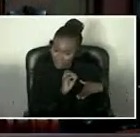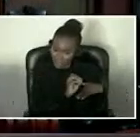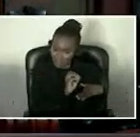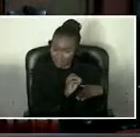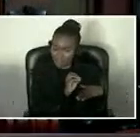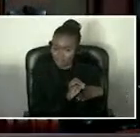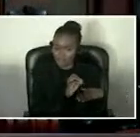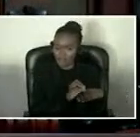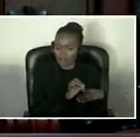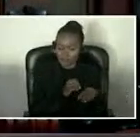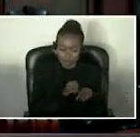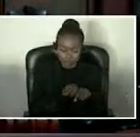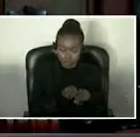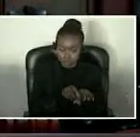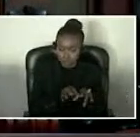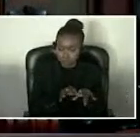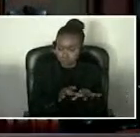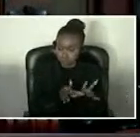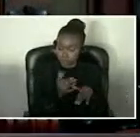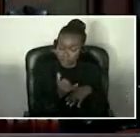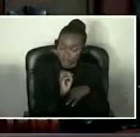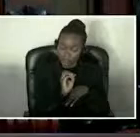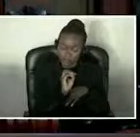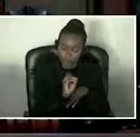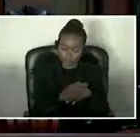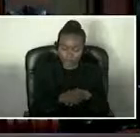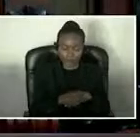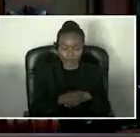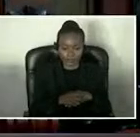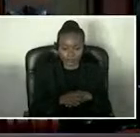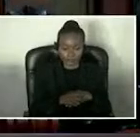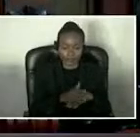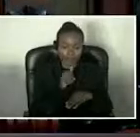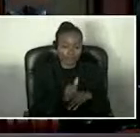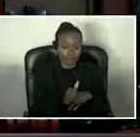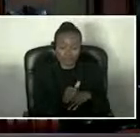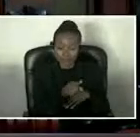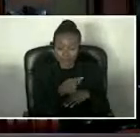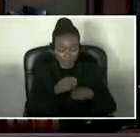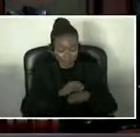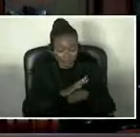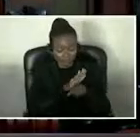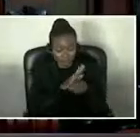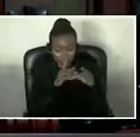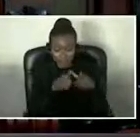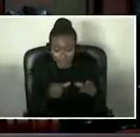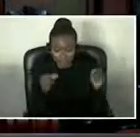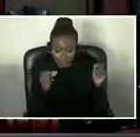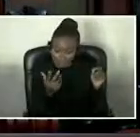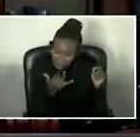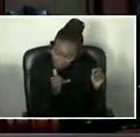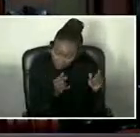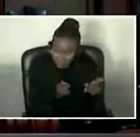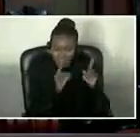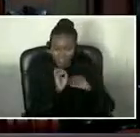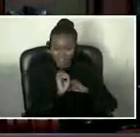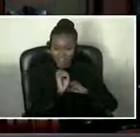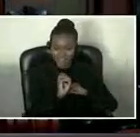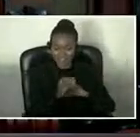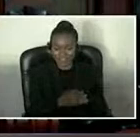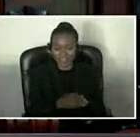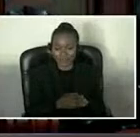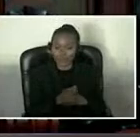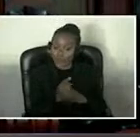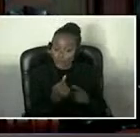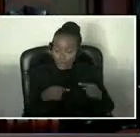this pattern make so we are not true we are still in danger we are motivated